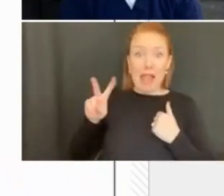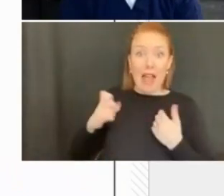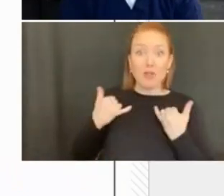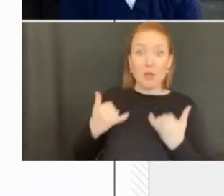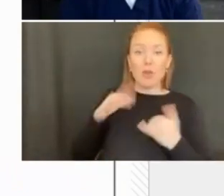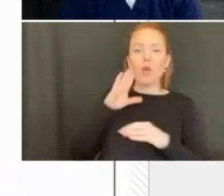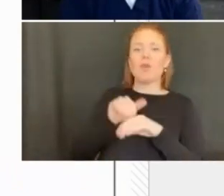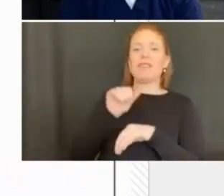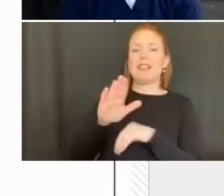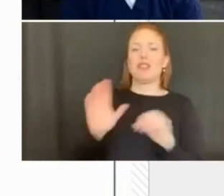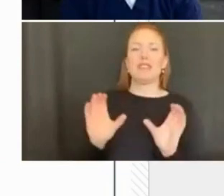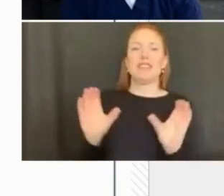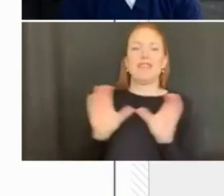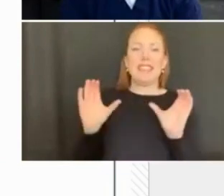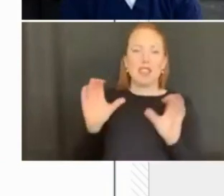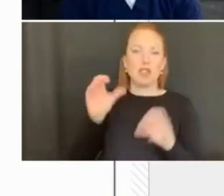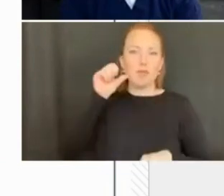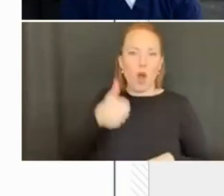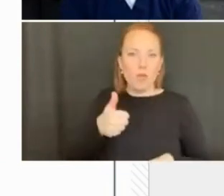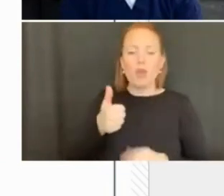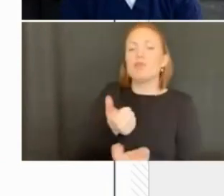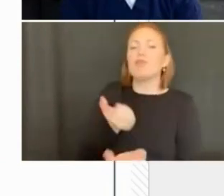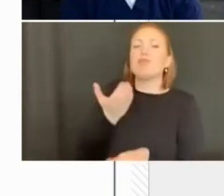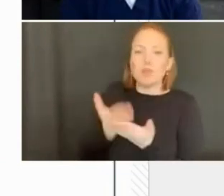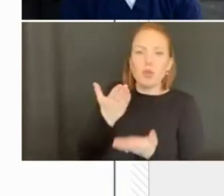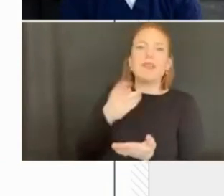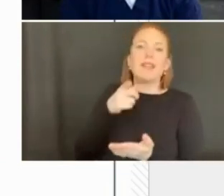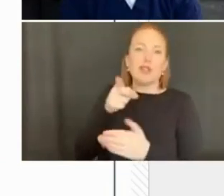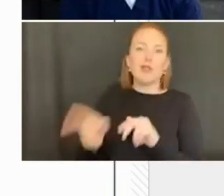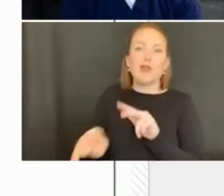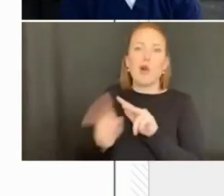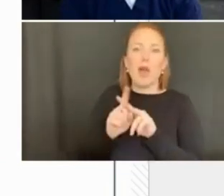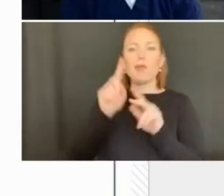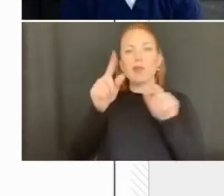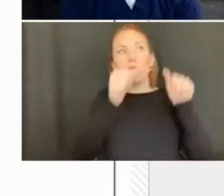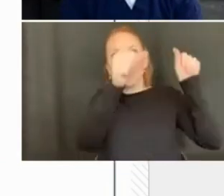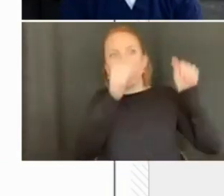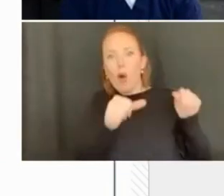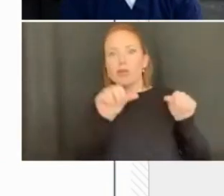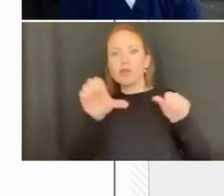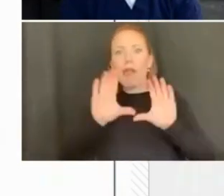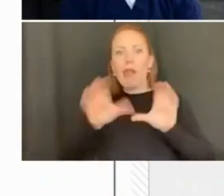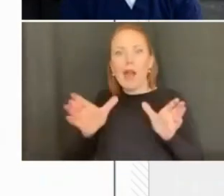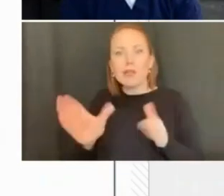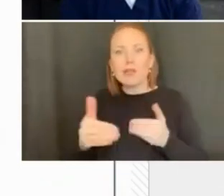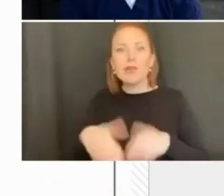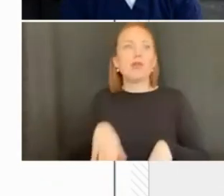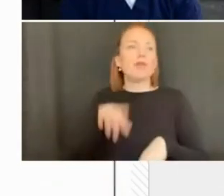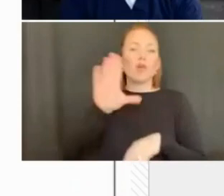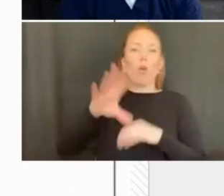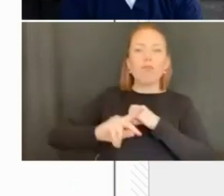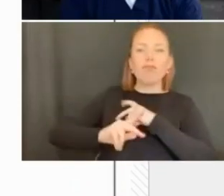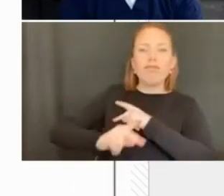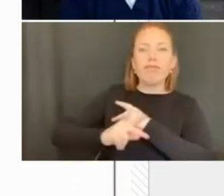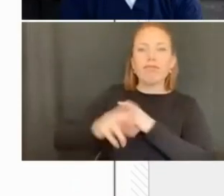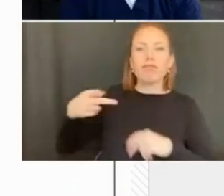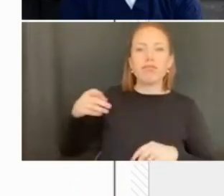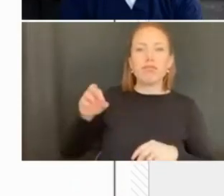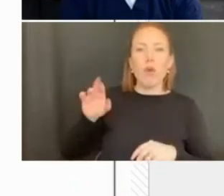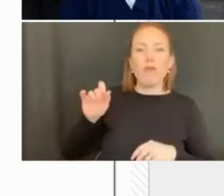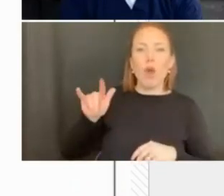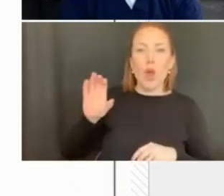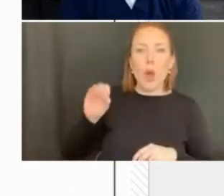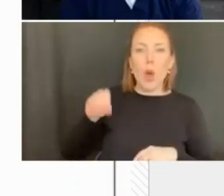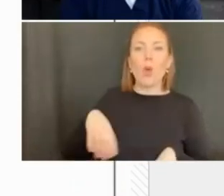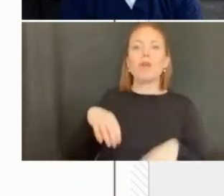tomorrow as proof that you were here, that you can put up in the classroom, put in a portfolio, a printed certificate, that the teachers, you'll have a box